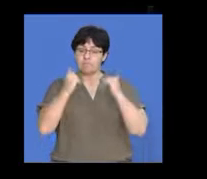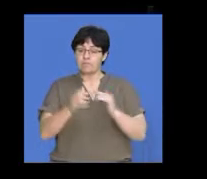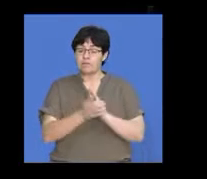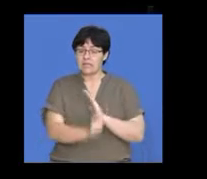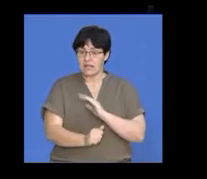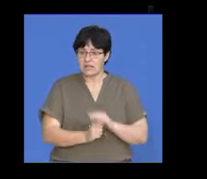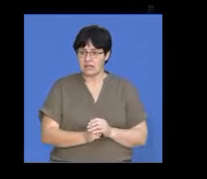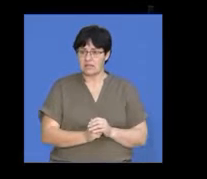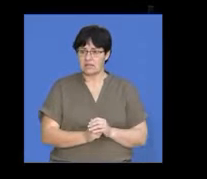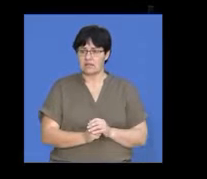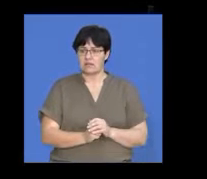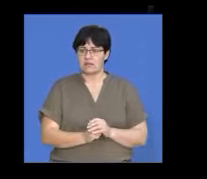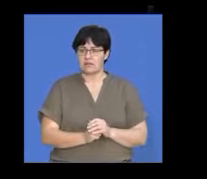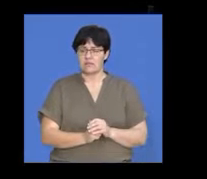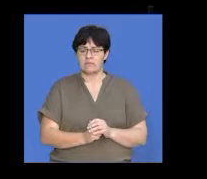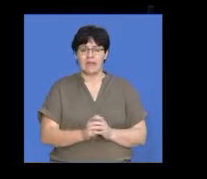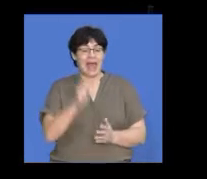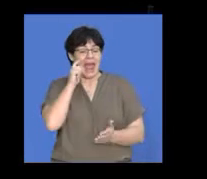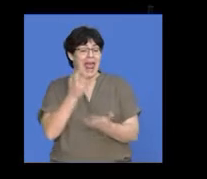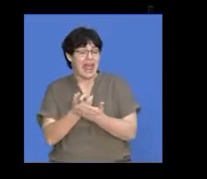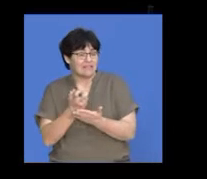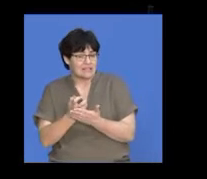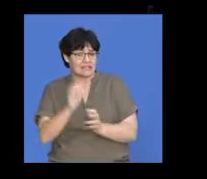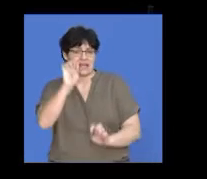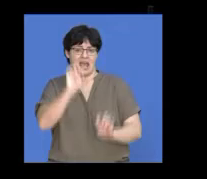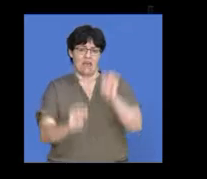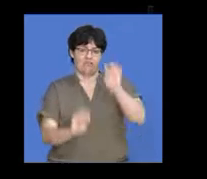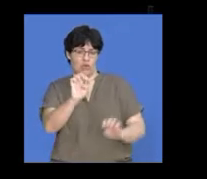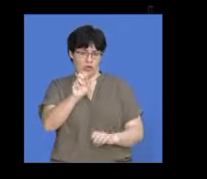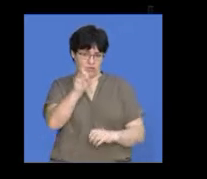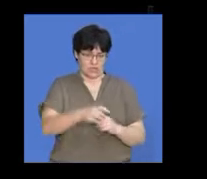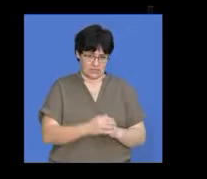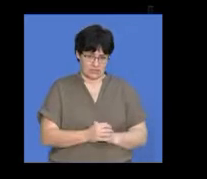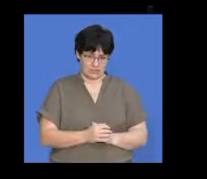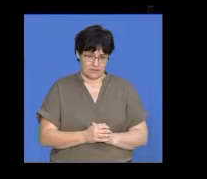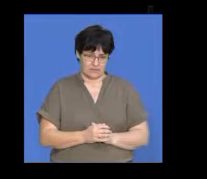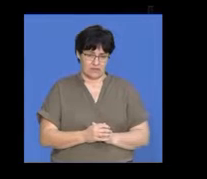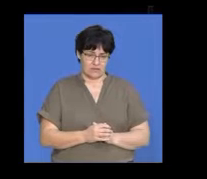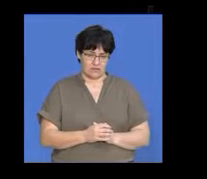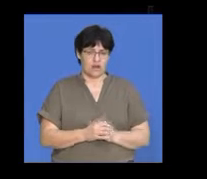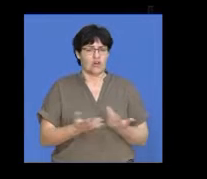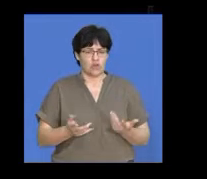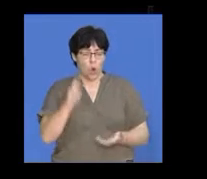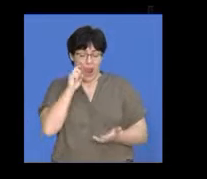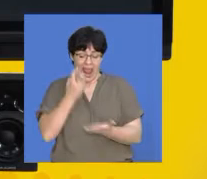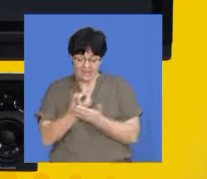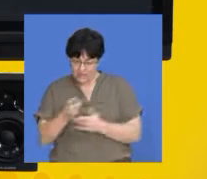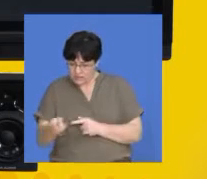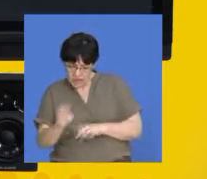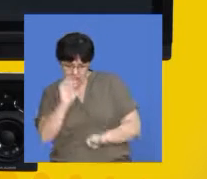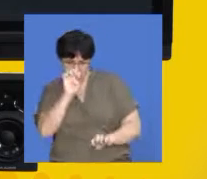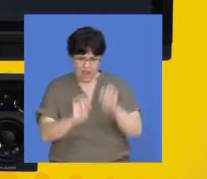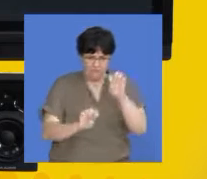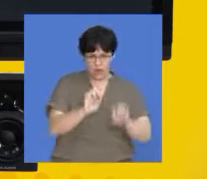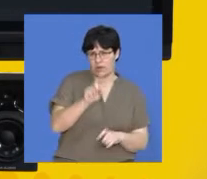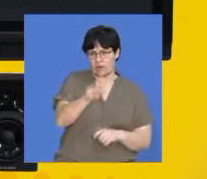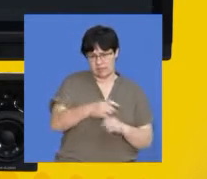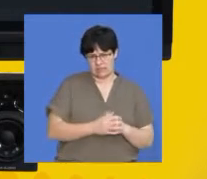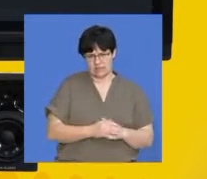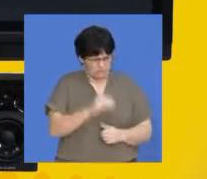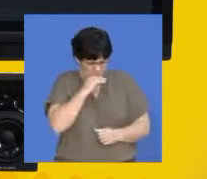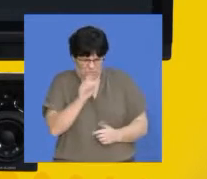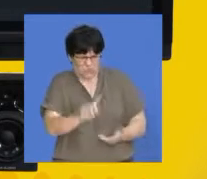is evaluation of evidence. So you should be able to evaluate your evidence. Now, what does that